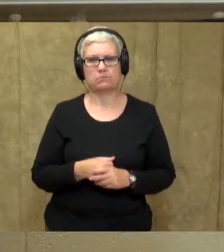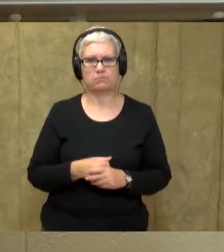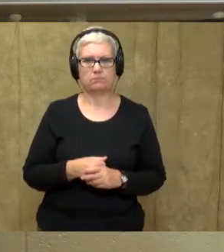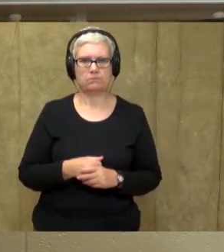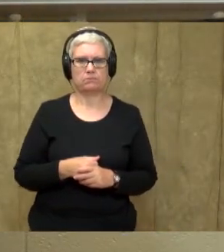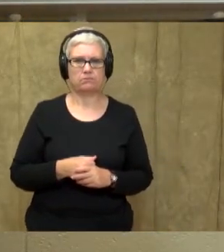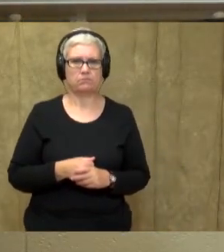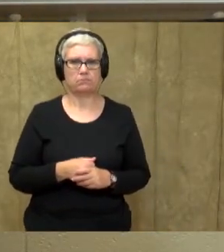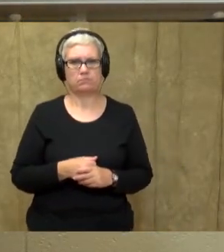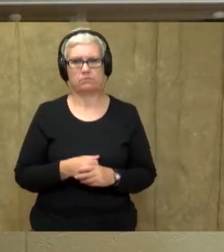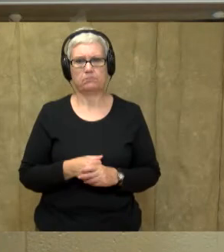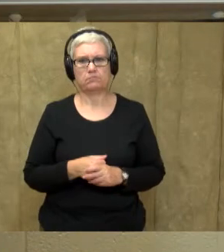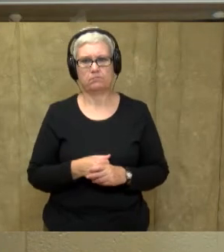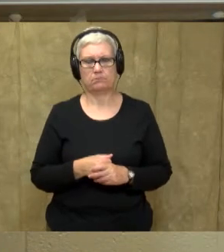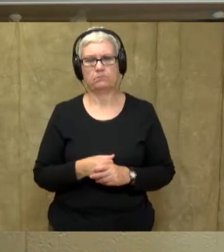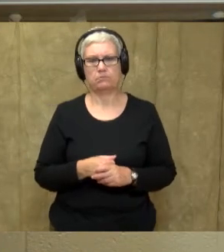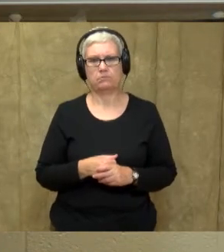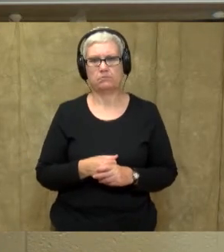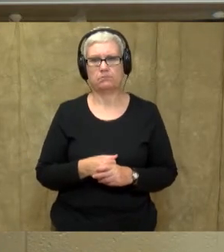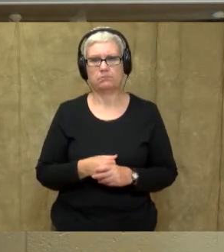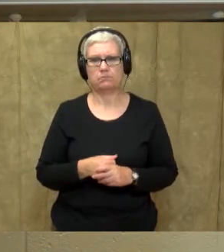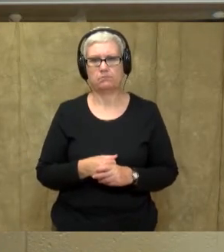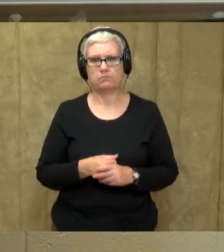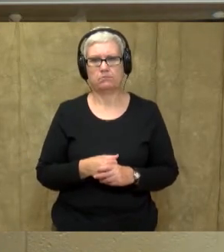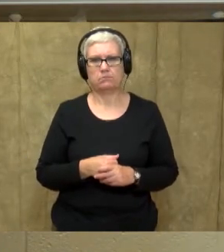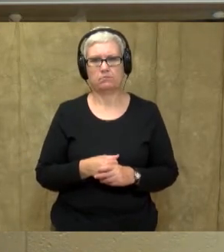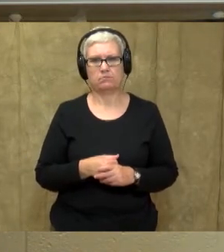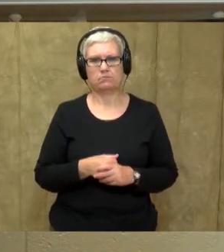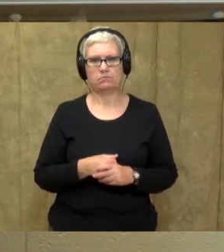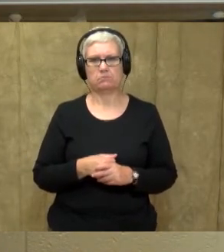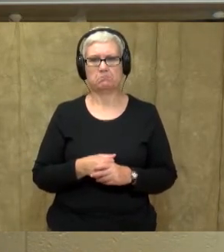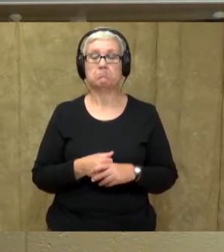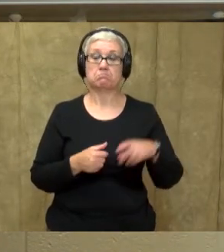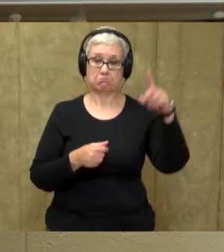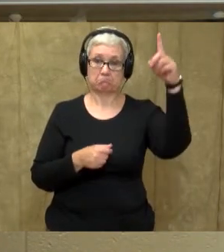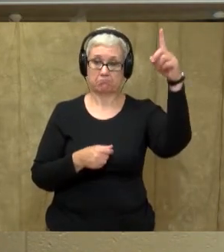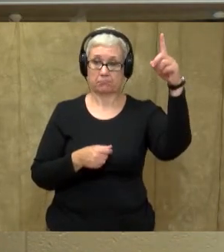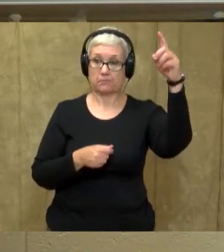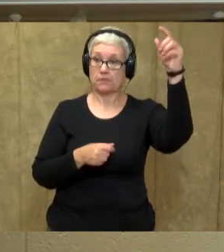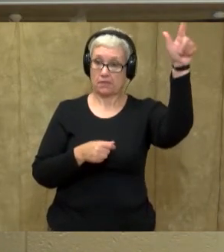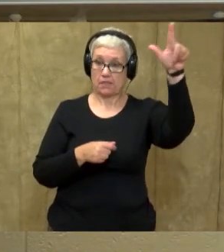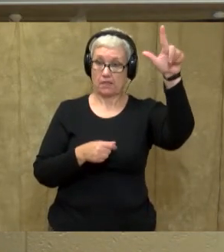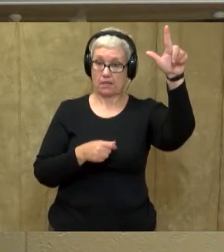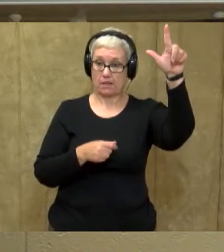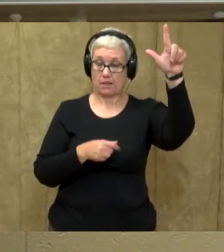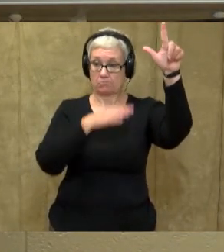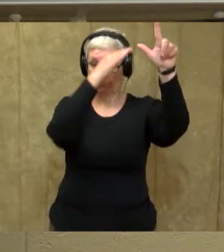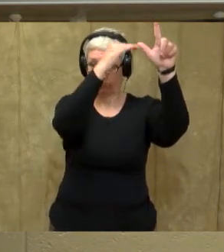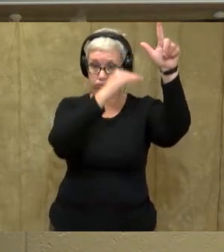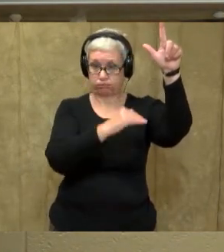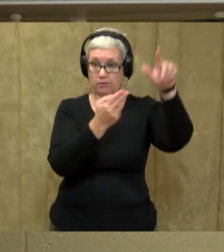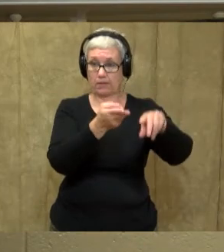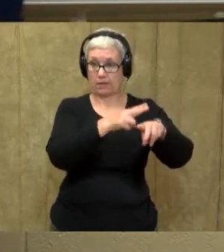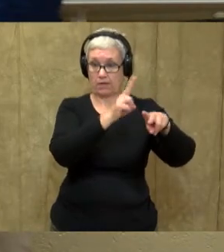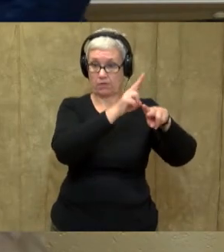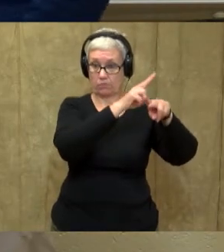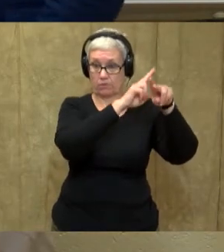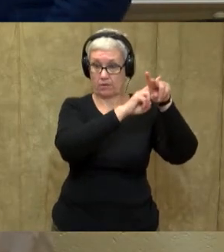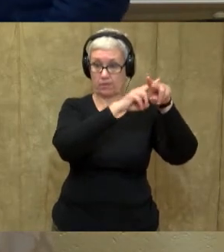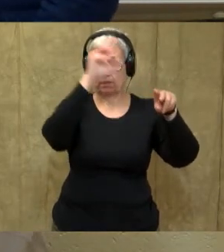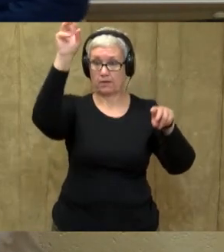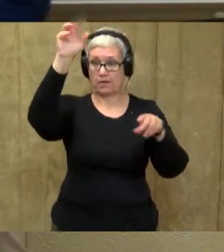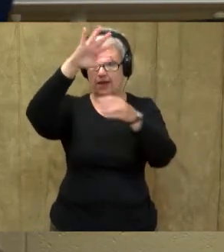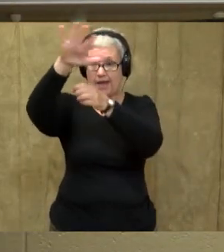As we look at this table, as our length increases, it's pretty safe to assume that our area is also going to increase. We notice that relationship on the